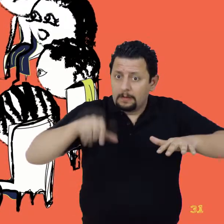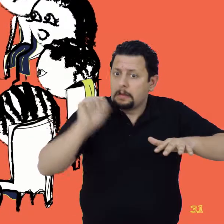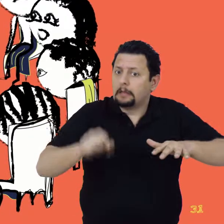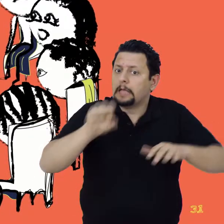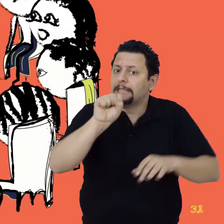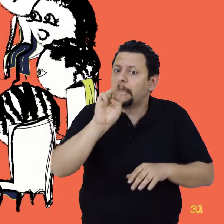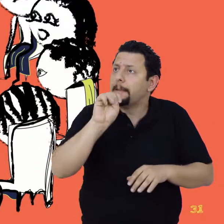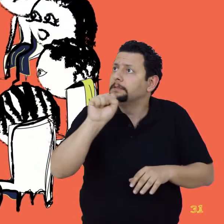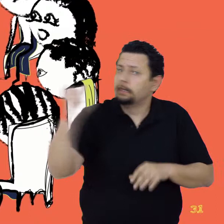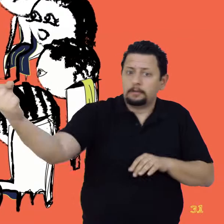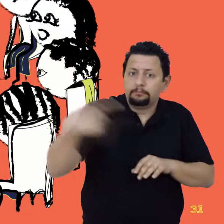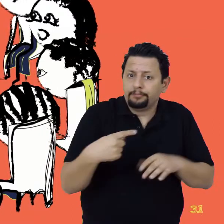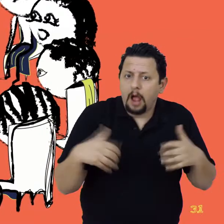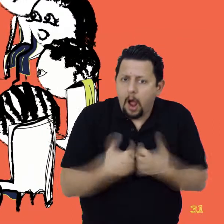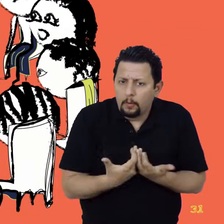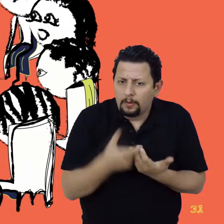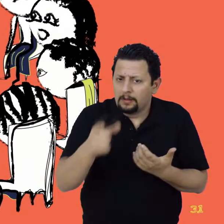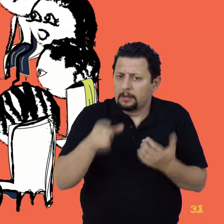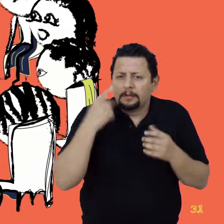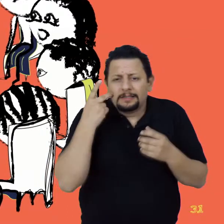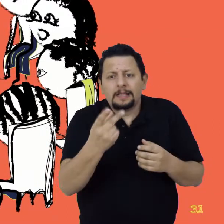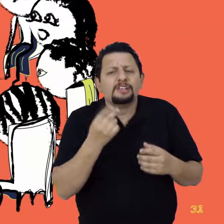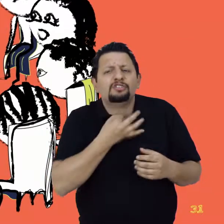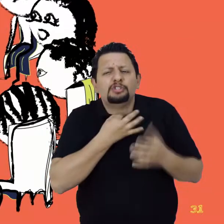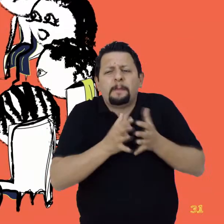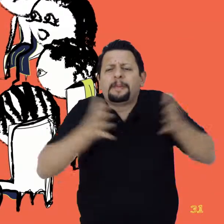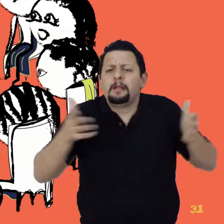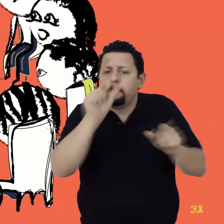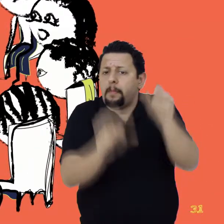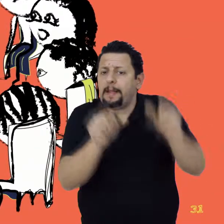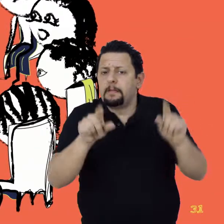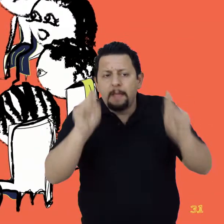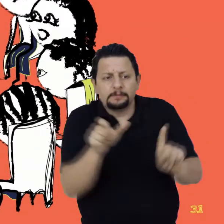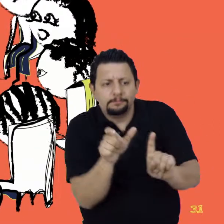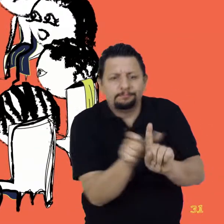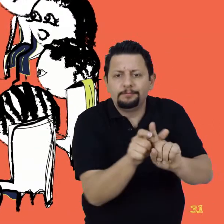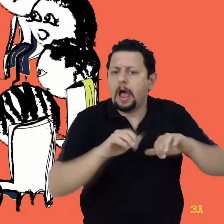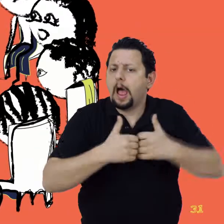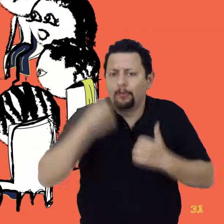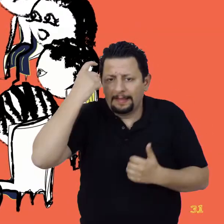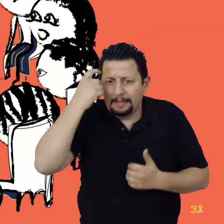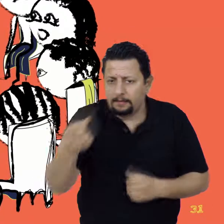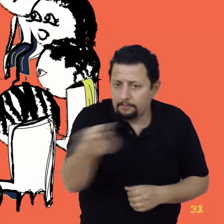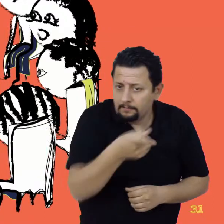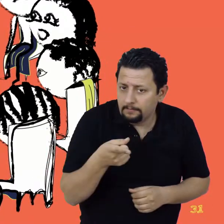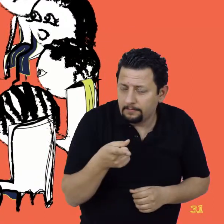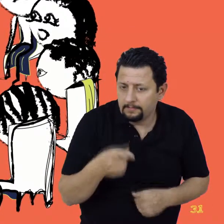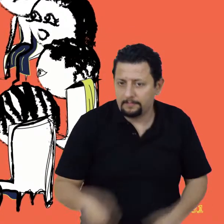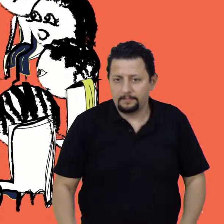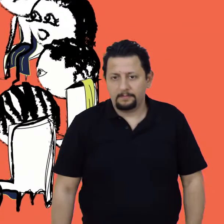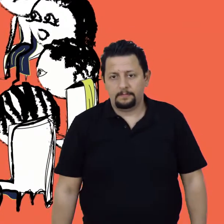is coming. What would you do to make sure the most vulnerable people are protected?